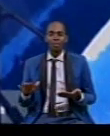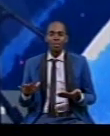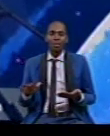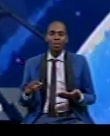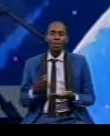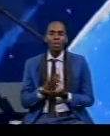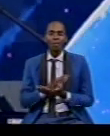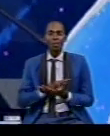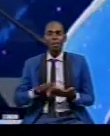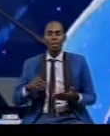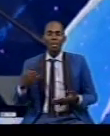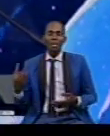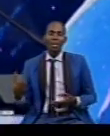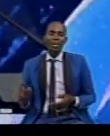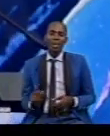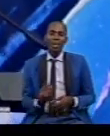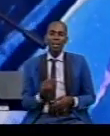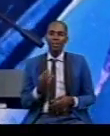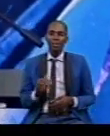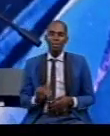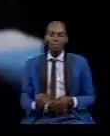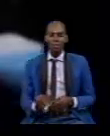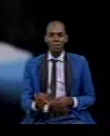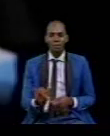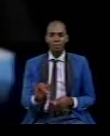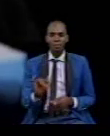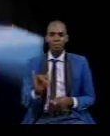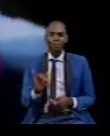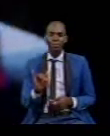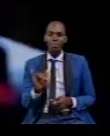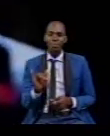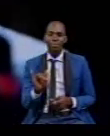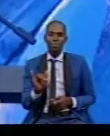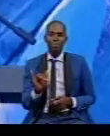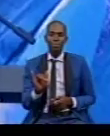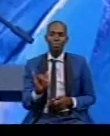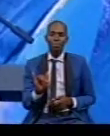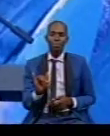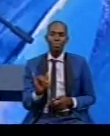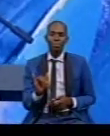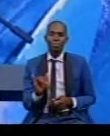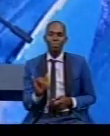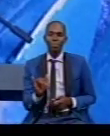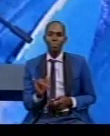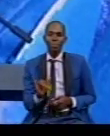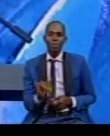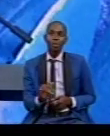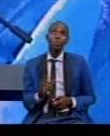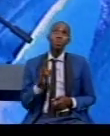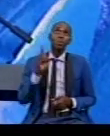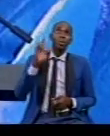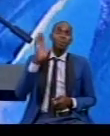My time has come. Look at that word, miracle.